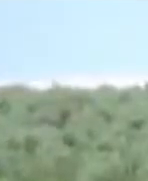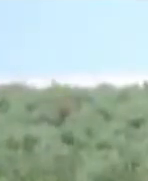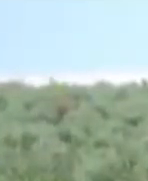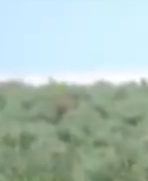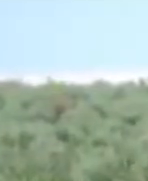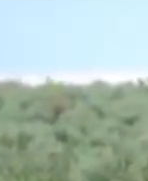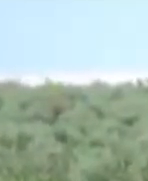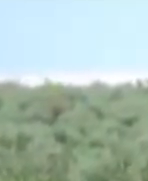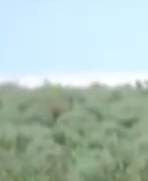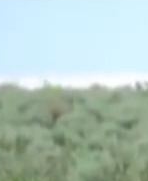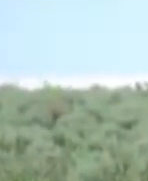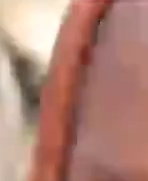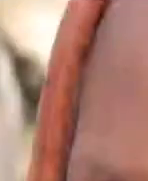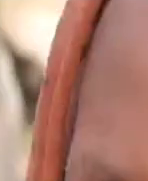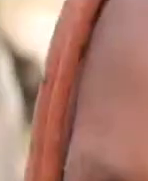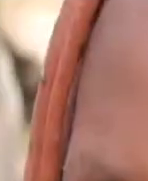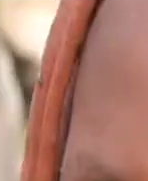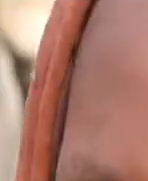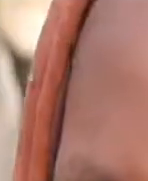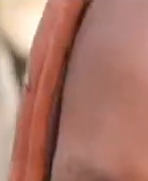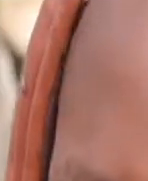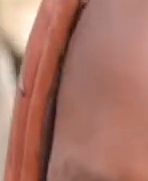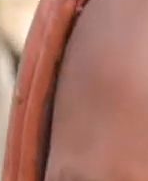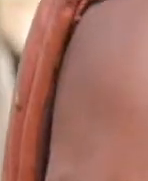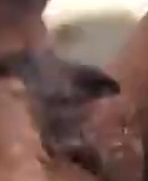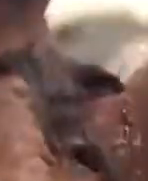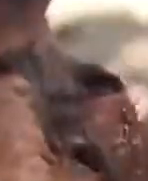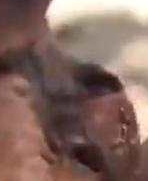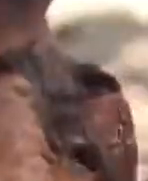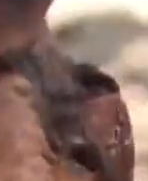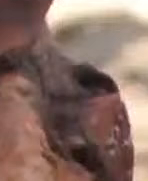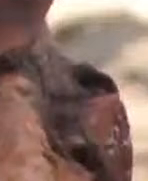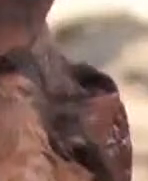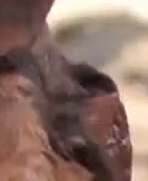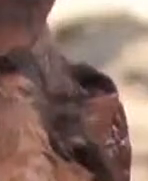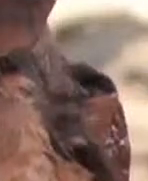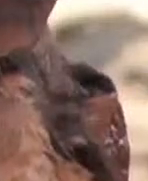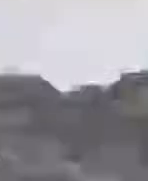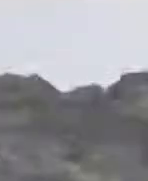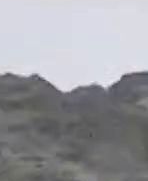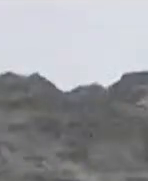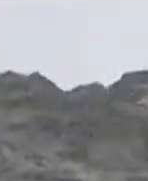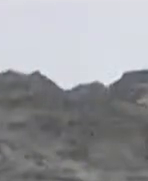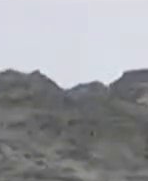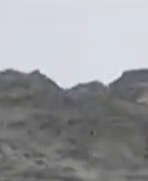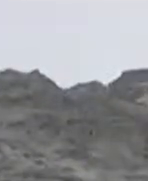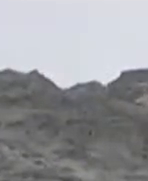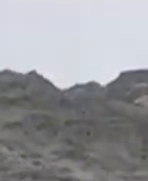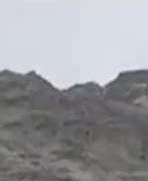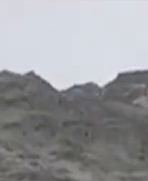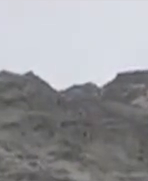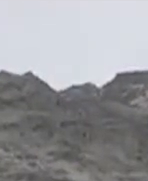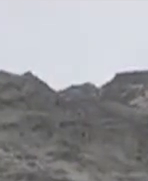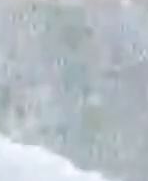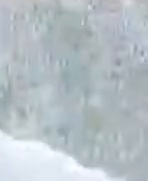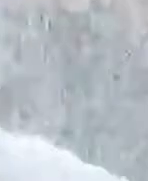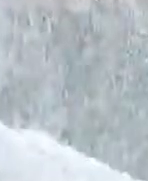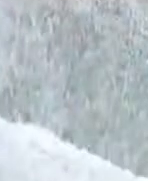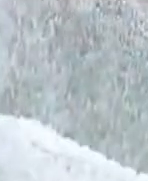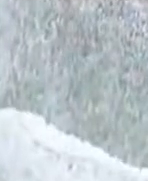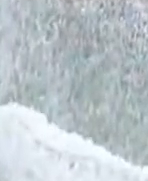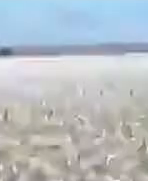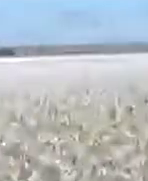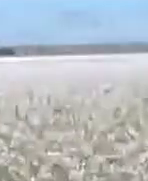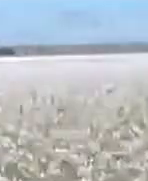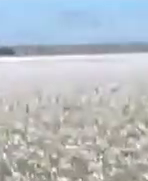revive, restart. We're saving ourselves and we're saving the world. Stay home now so that we can welcome